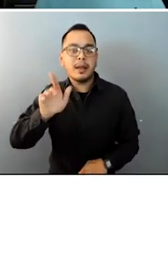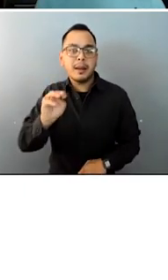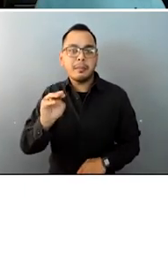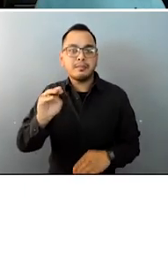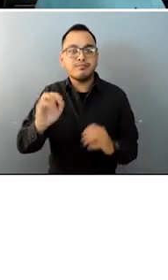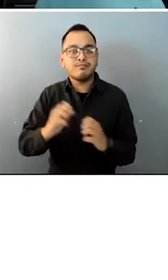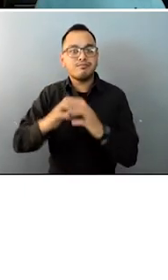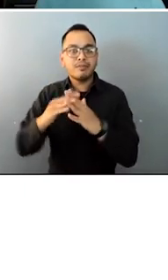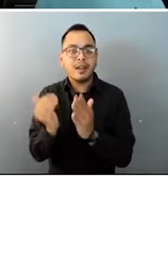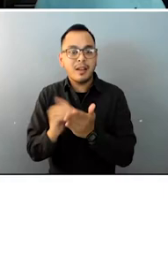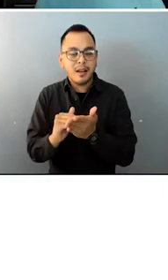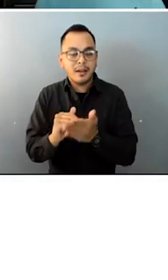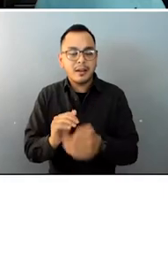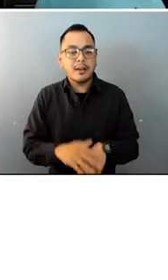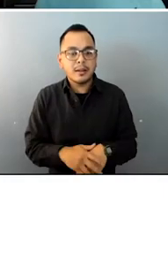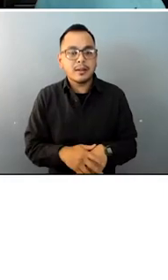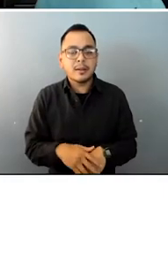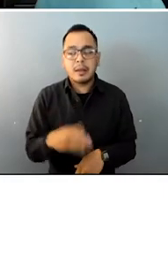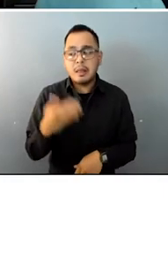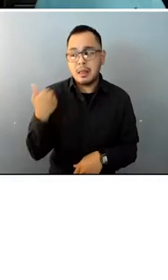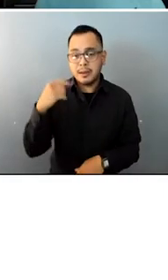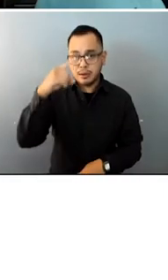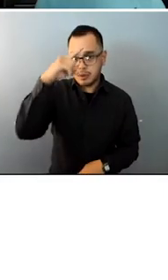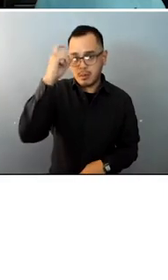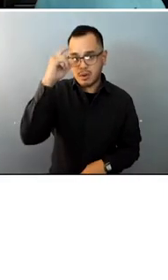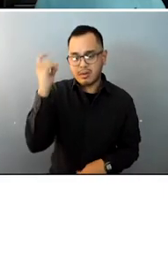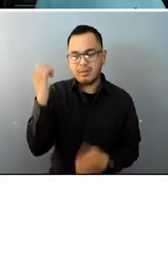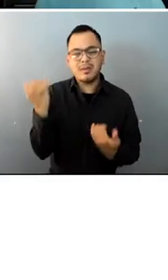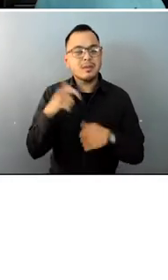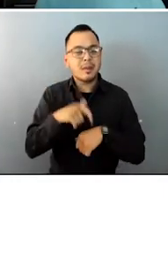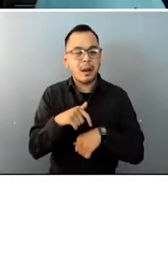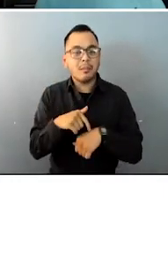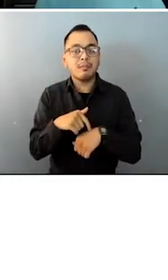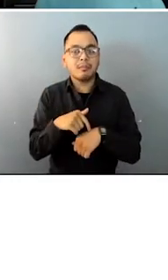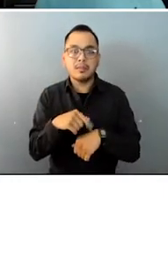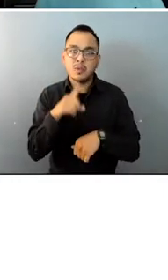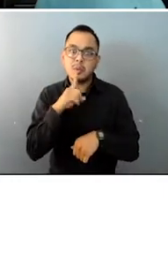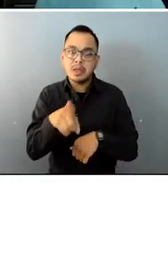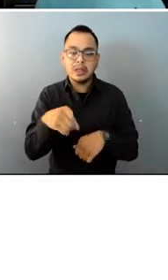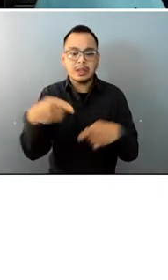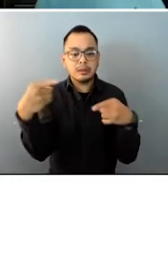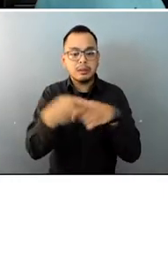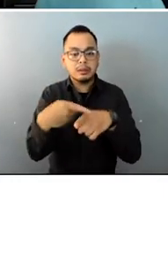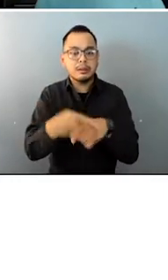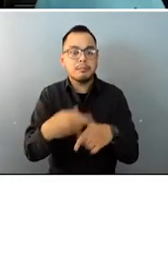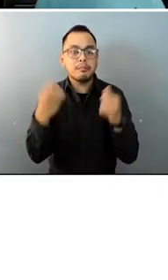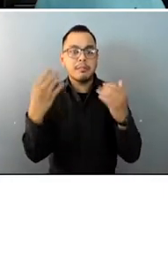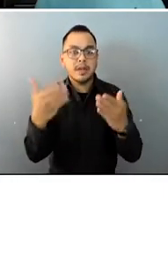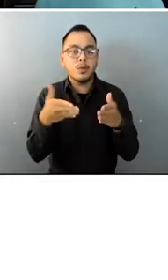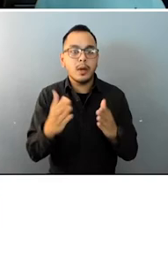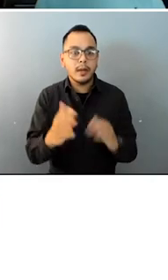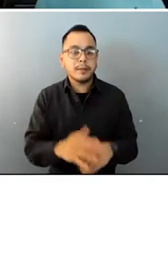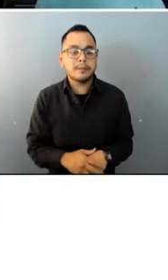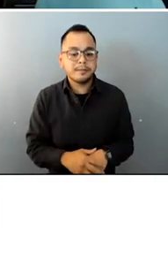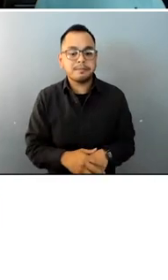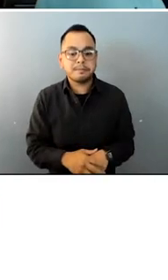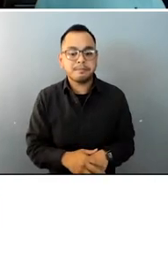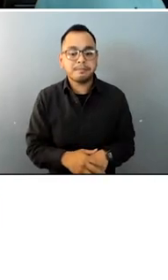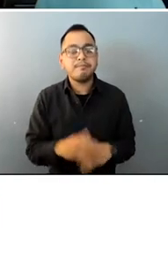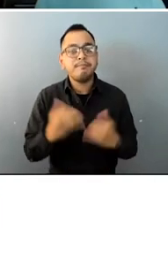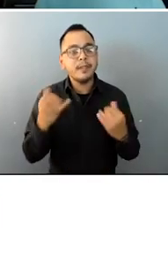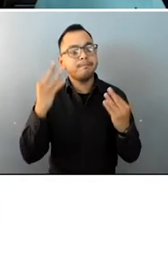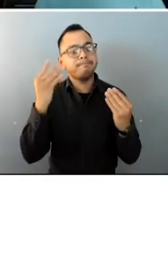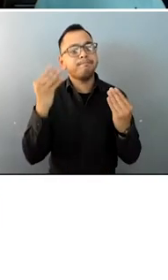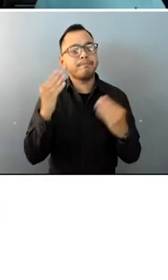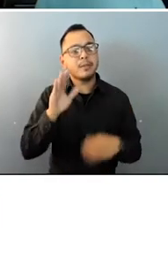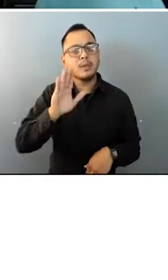Black Lives. And of course, you know, last summer around this time, they've really intersected in these critical ways. So I'm